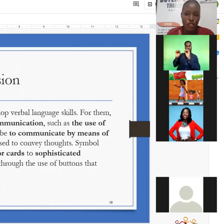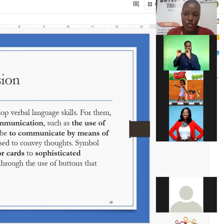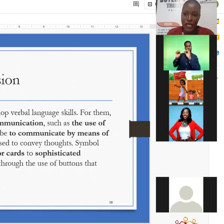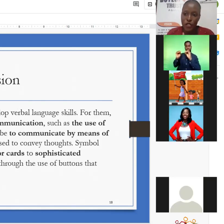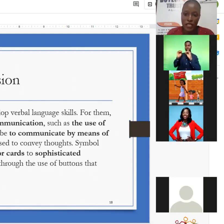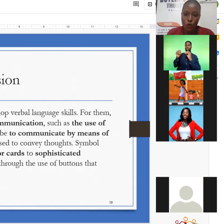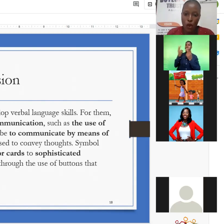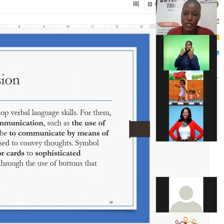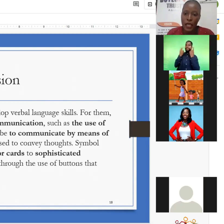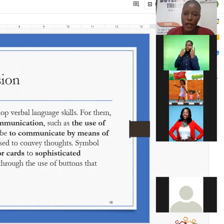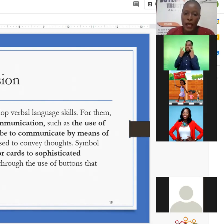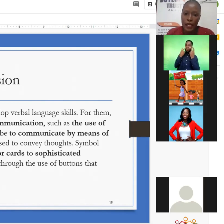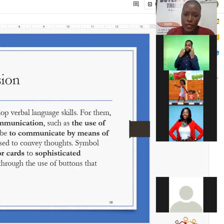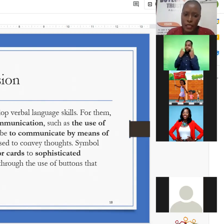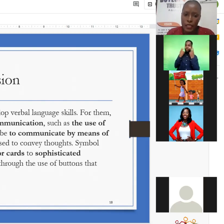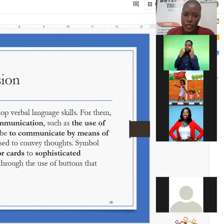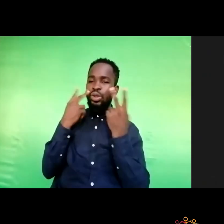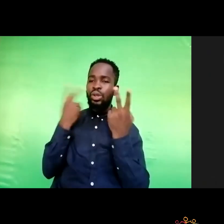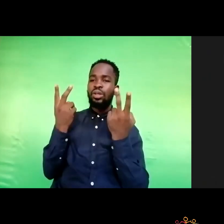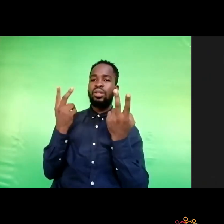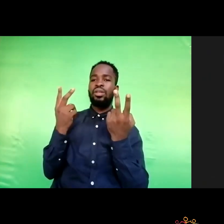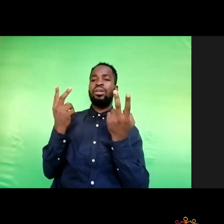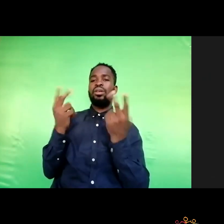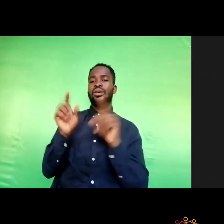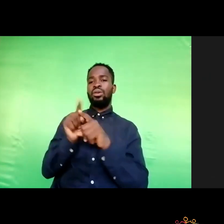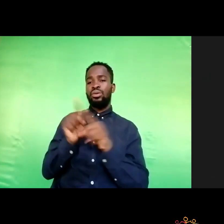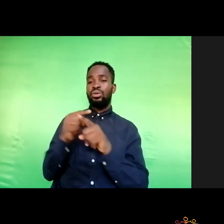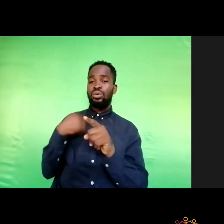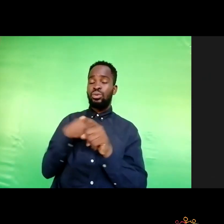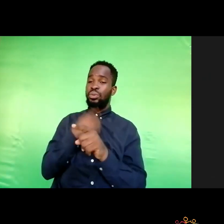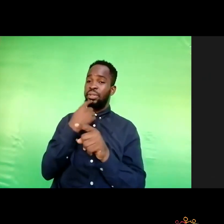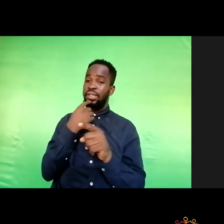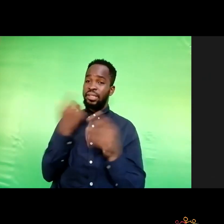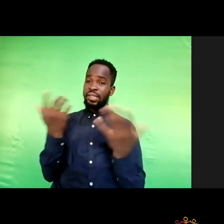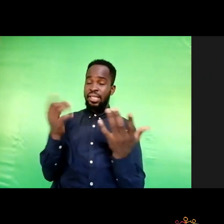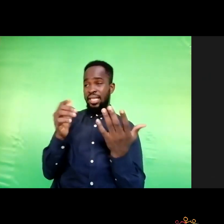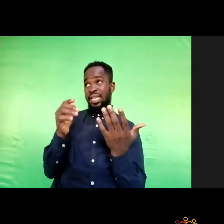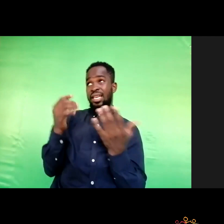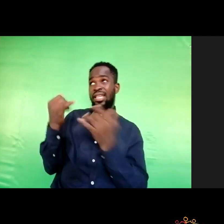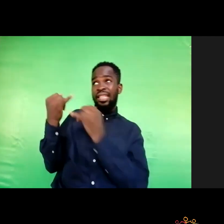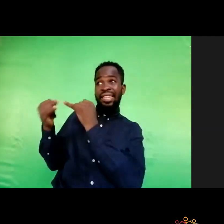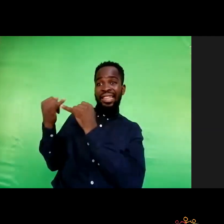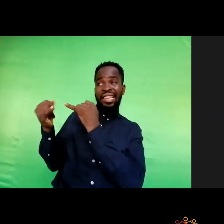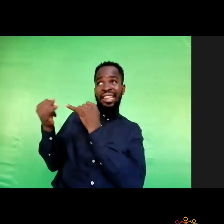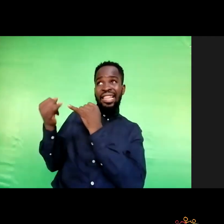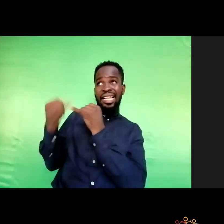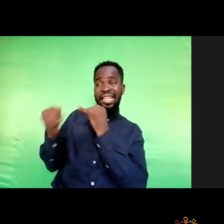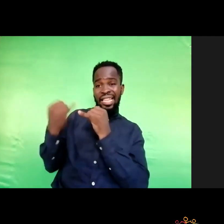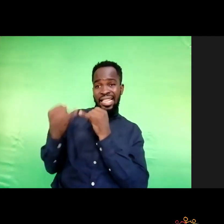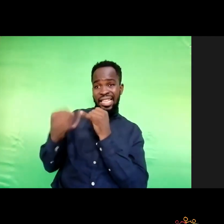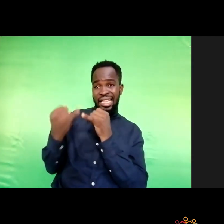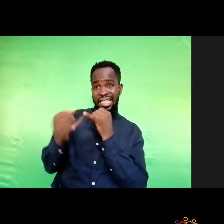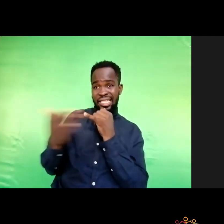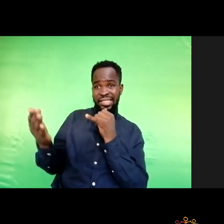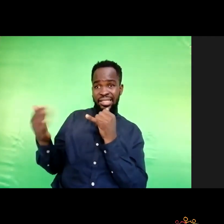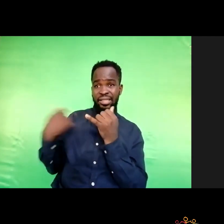visuals, schedules, and what. And we say, and the last thing that it's